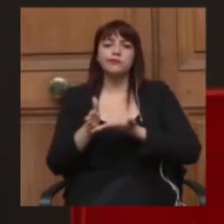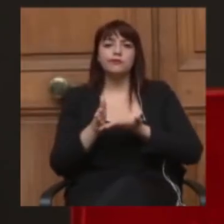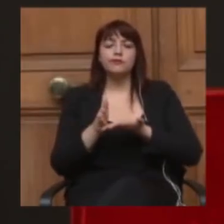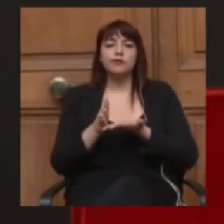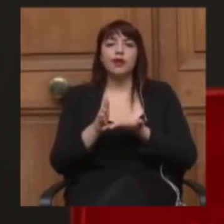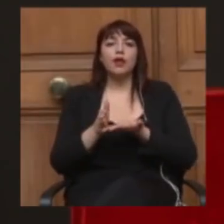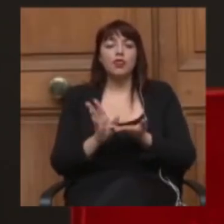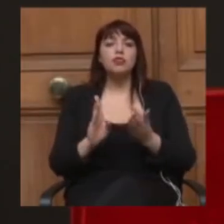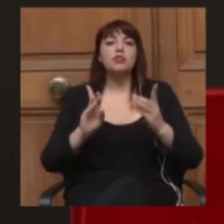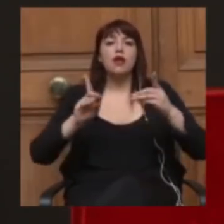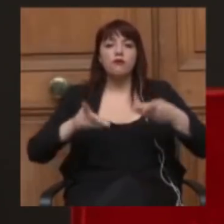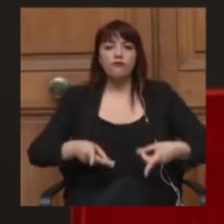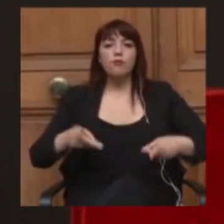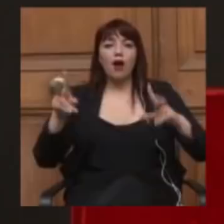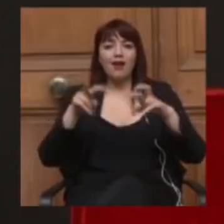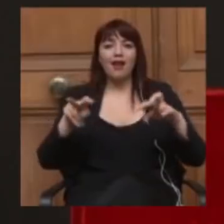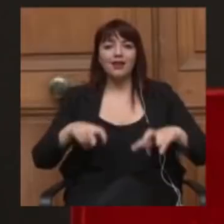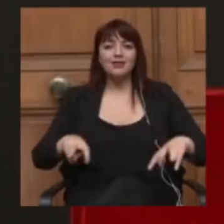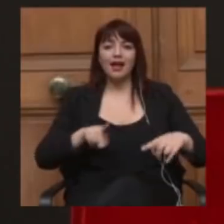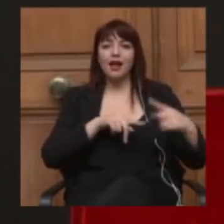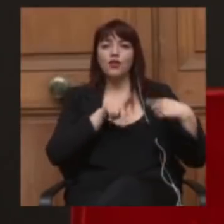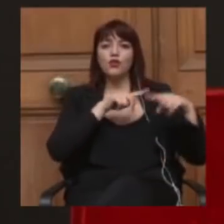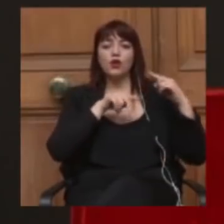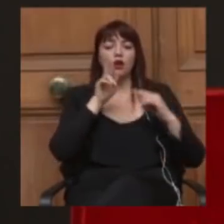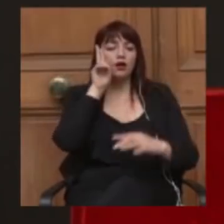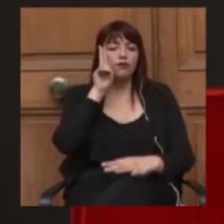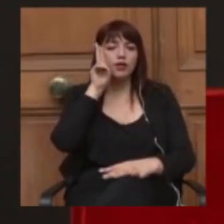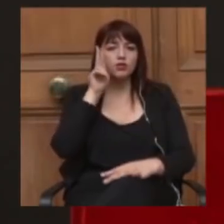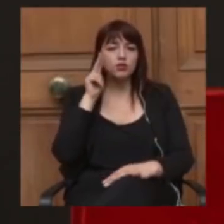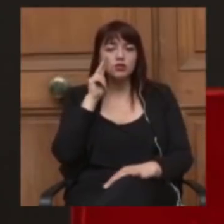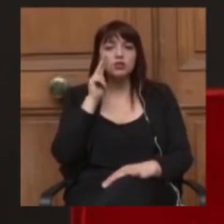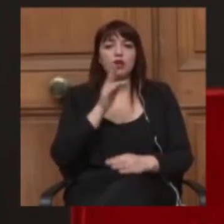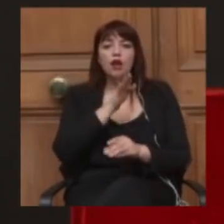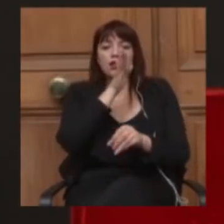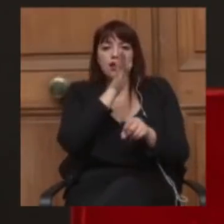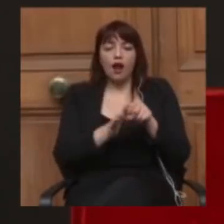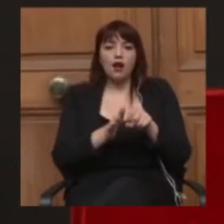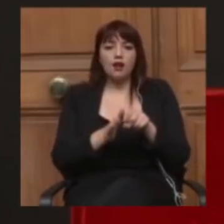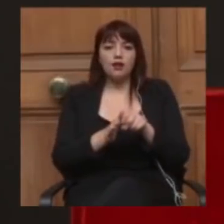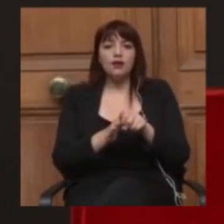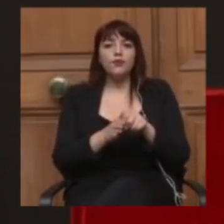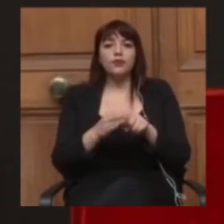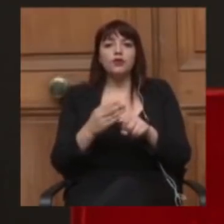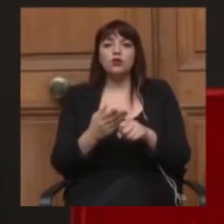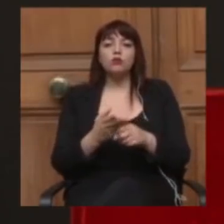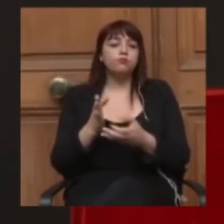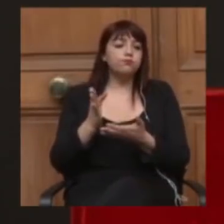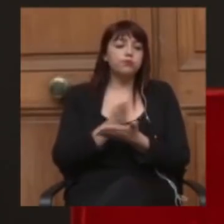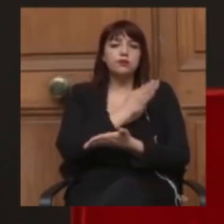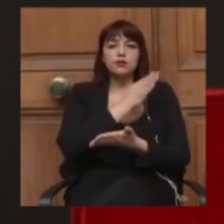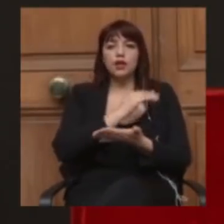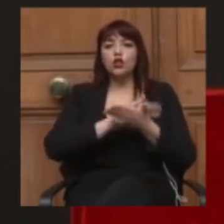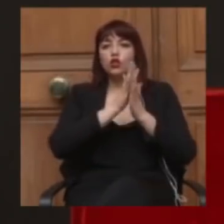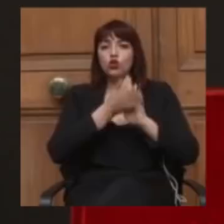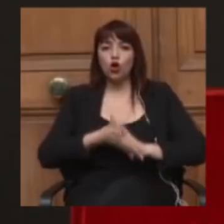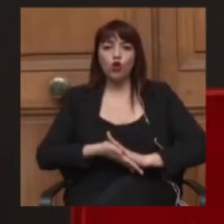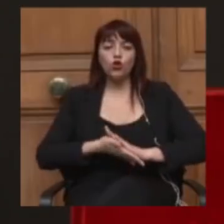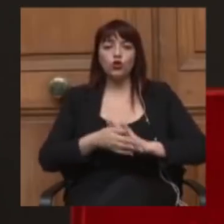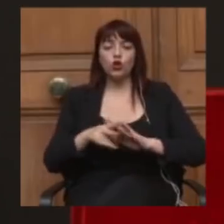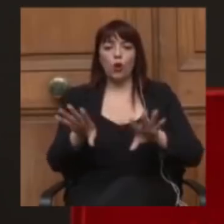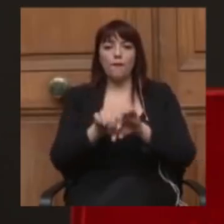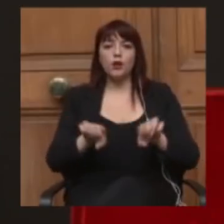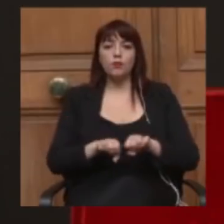history, theoretical reflection, and embodied commitment. Only through a relational understanding